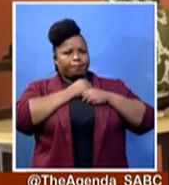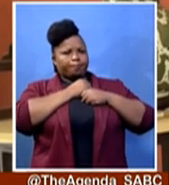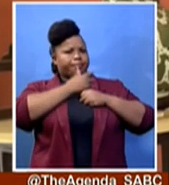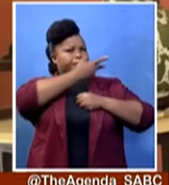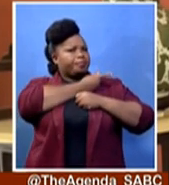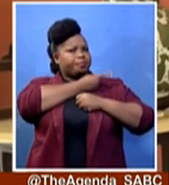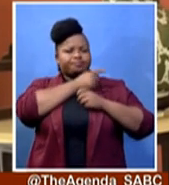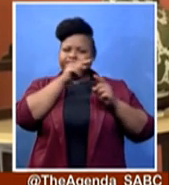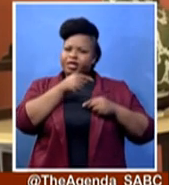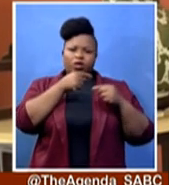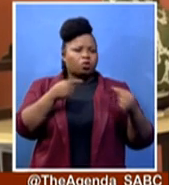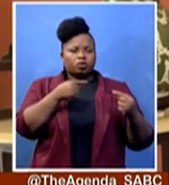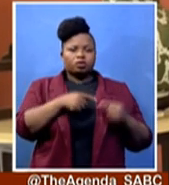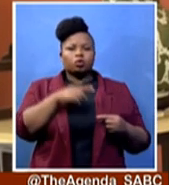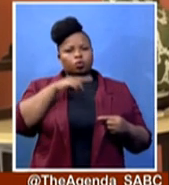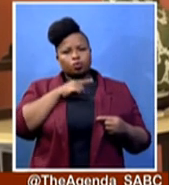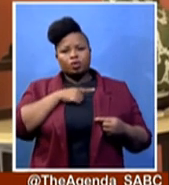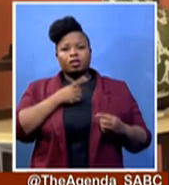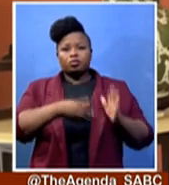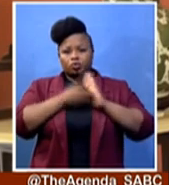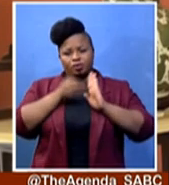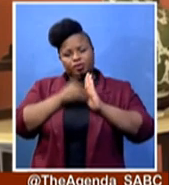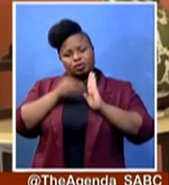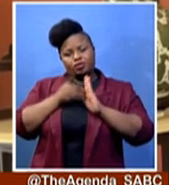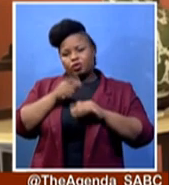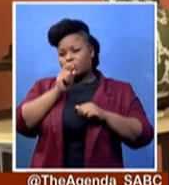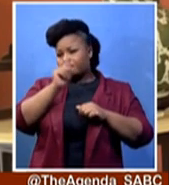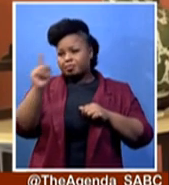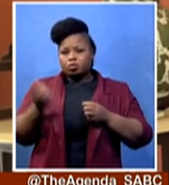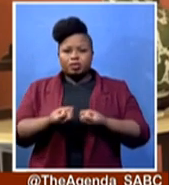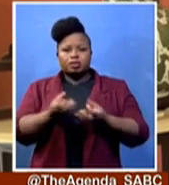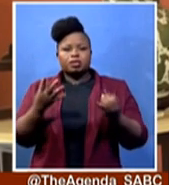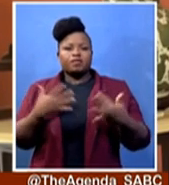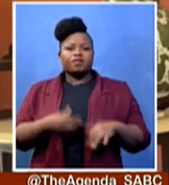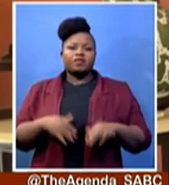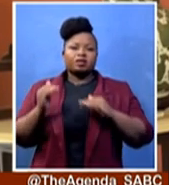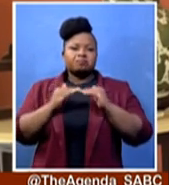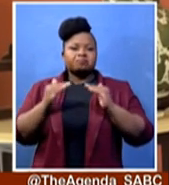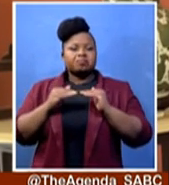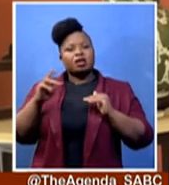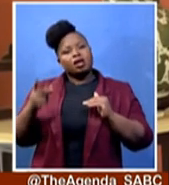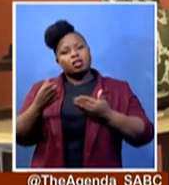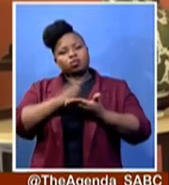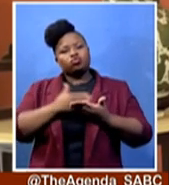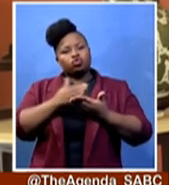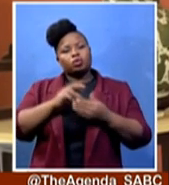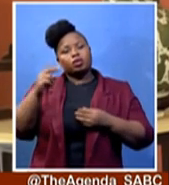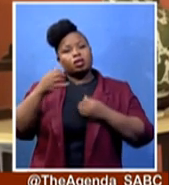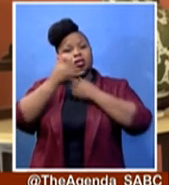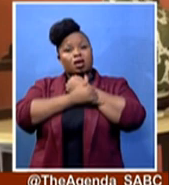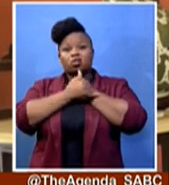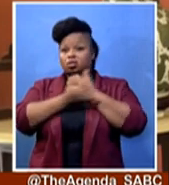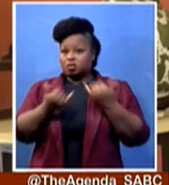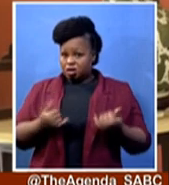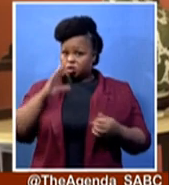to the development and distribution of vaccines. And that's something that many Indians are now talking about, especially given how